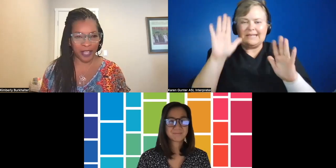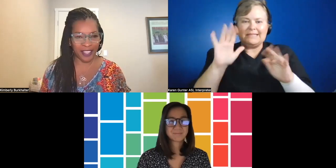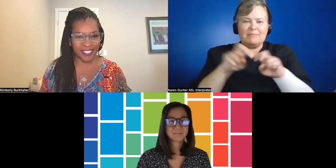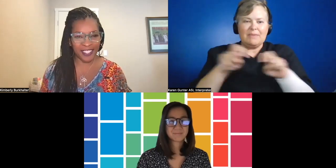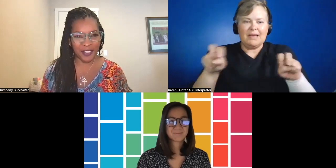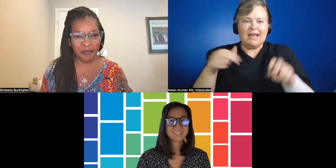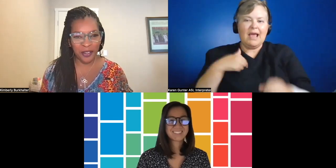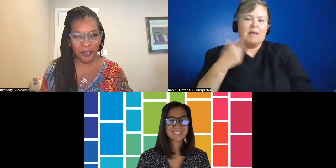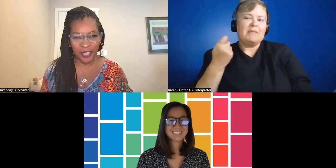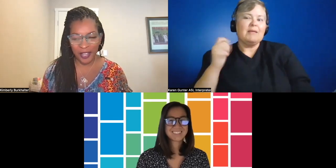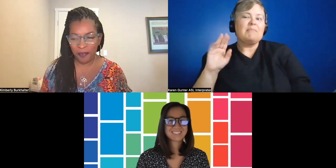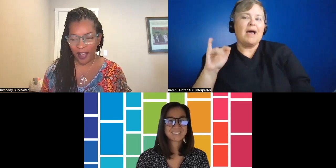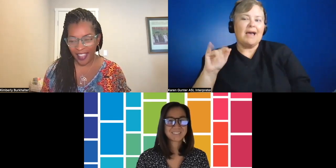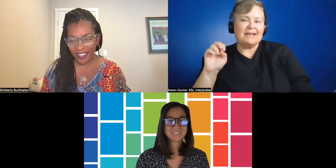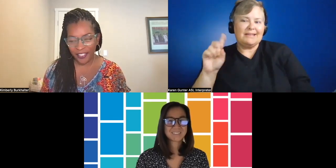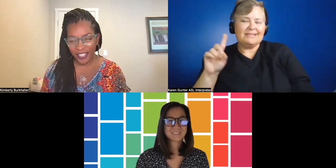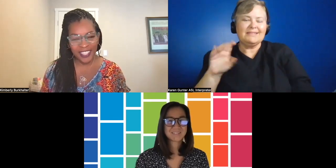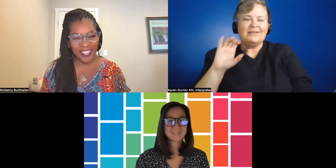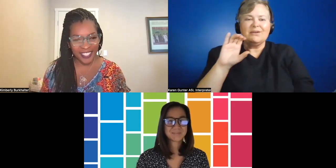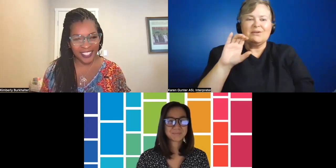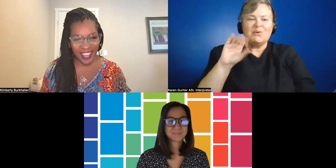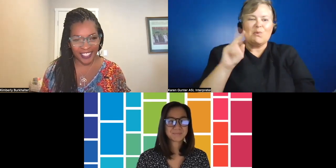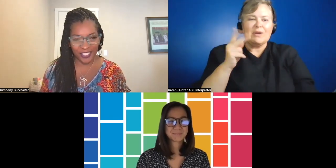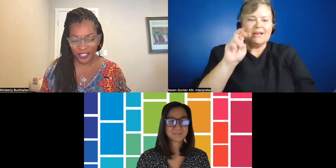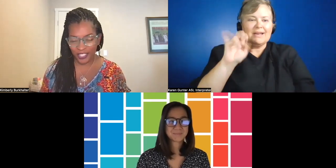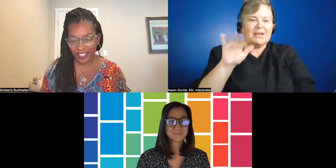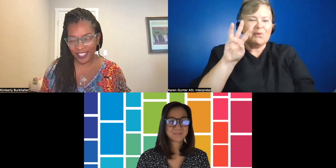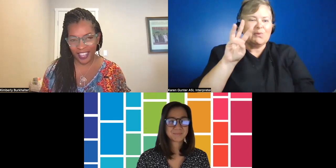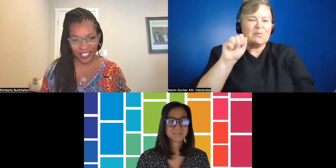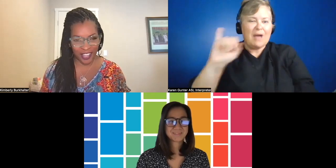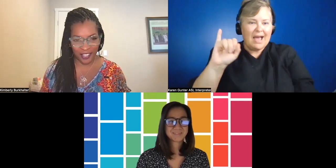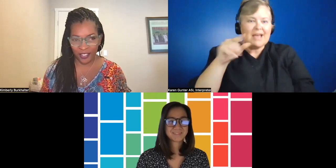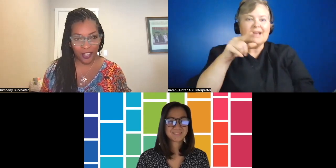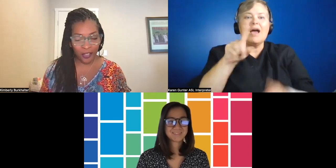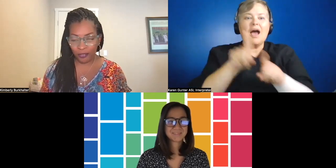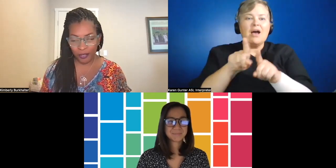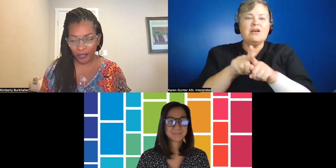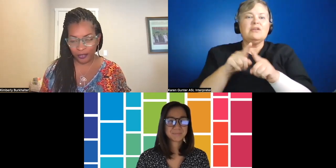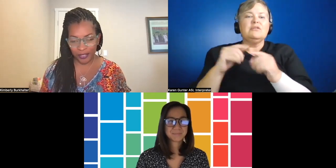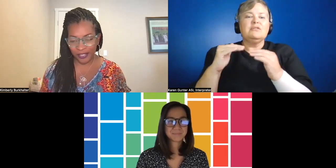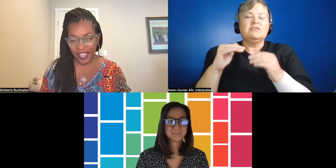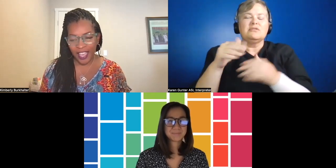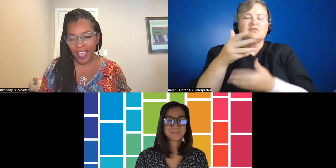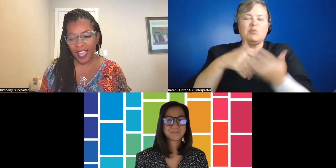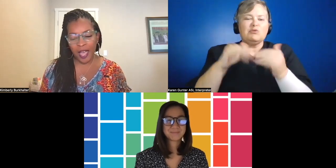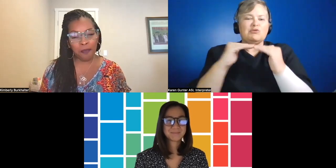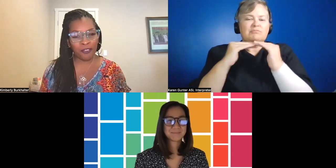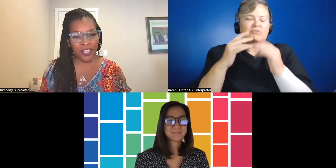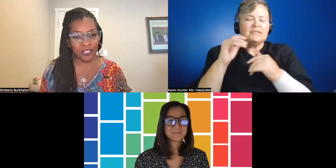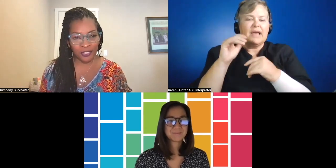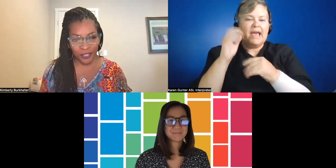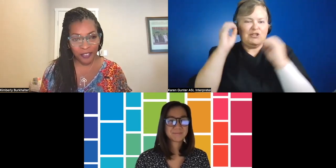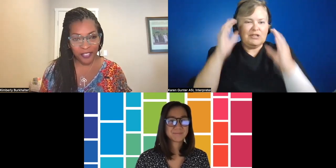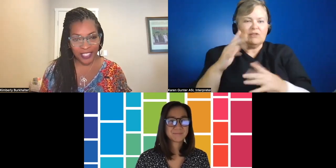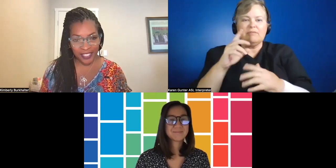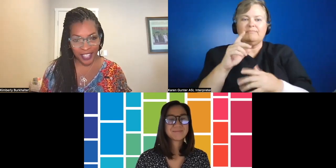little biased here, but Courtney Wai. Courtney is a social justice educator through and through, a